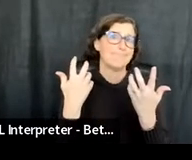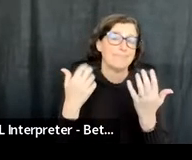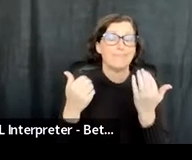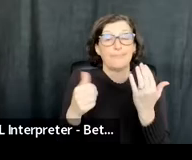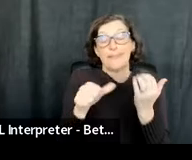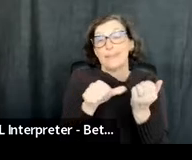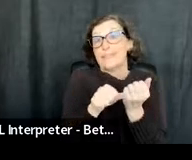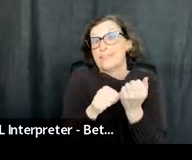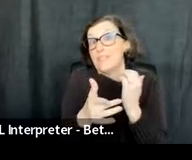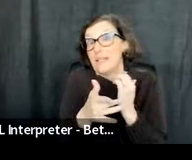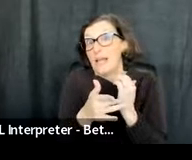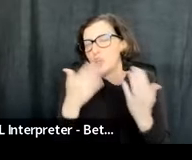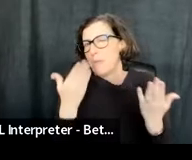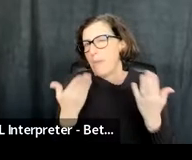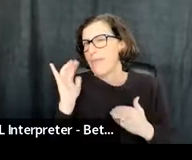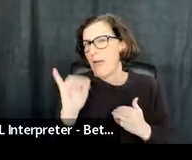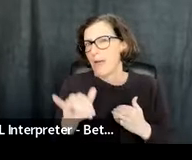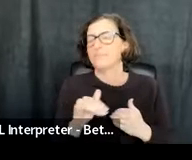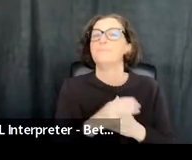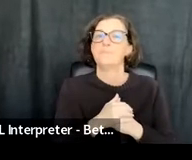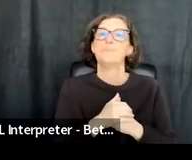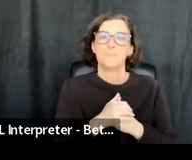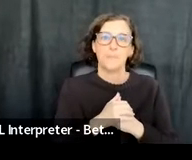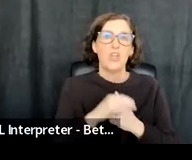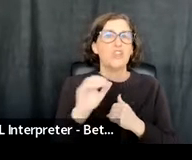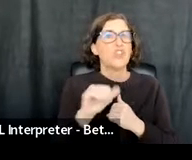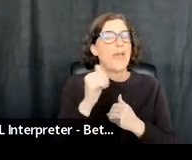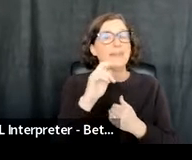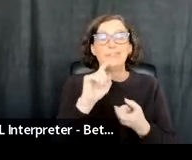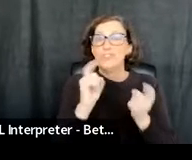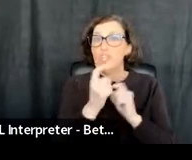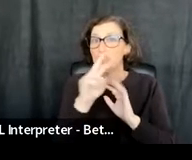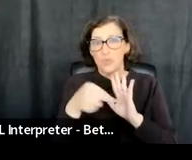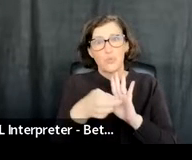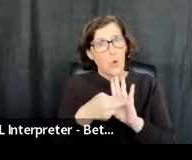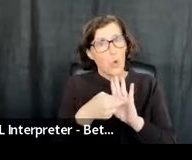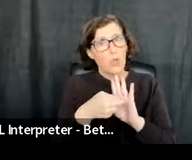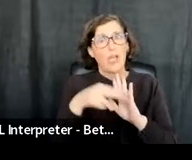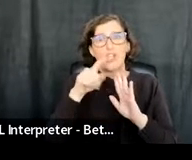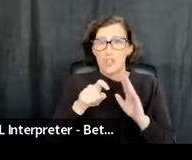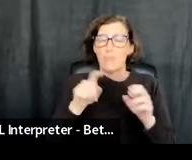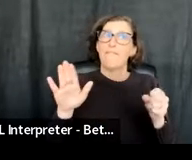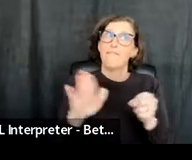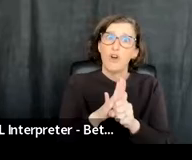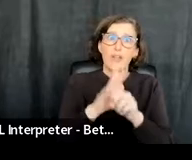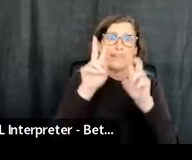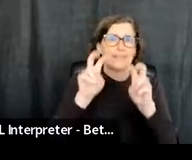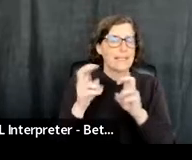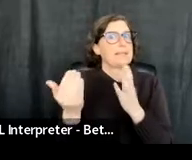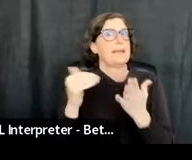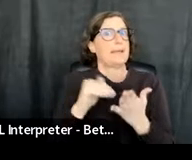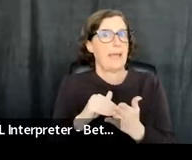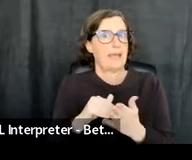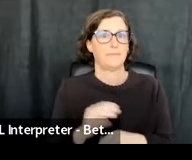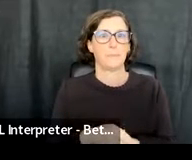it's even new technology. So any change in roles should really be fully assessed again. A change